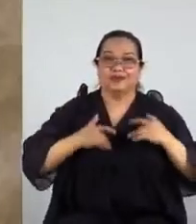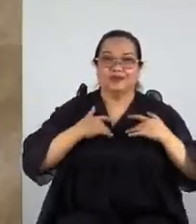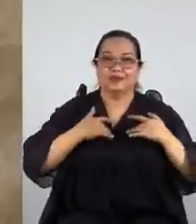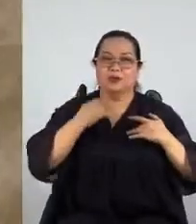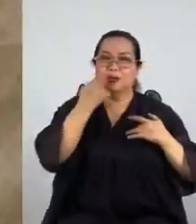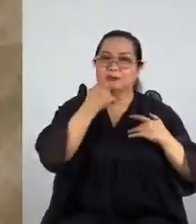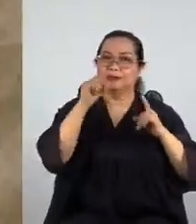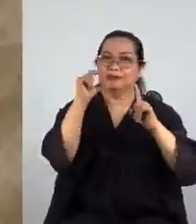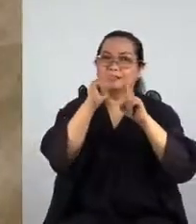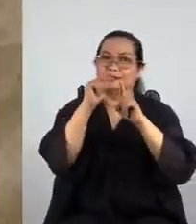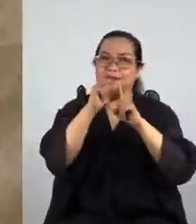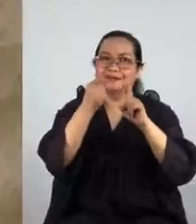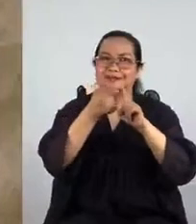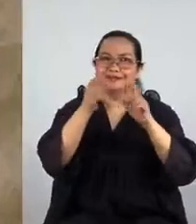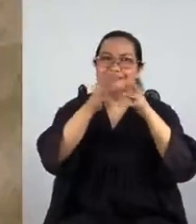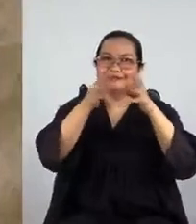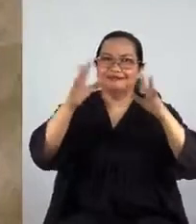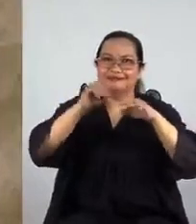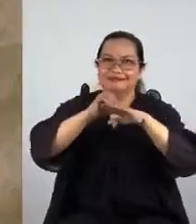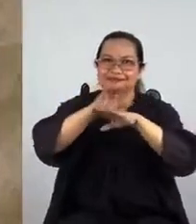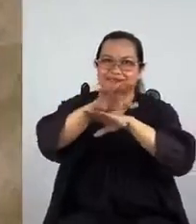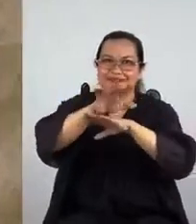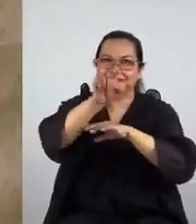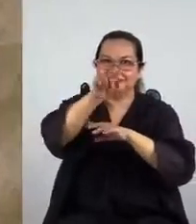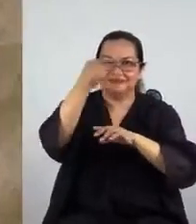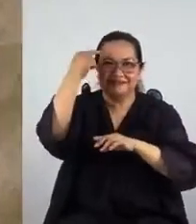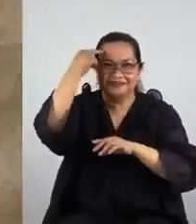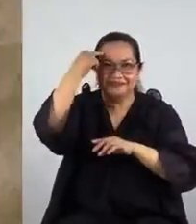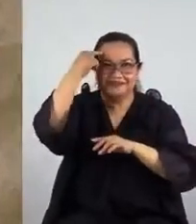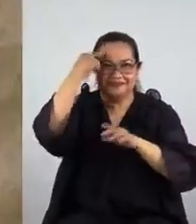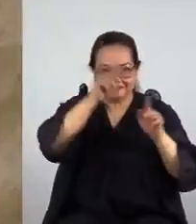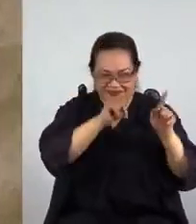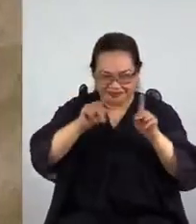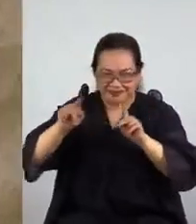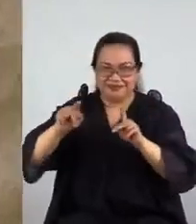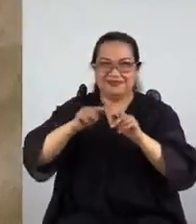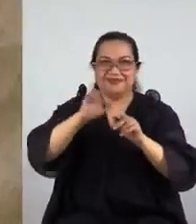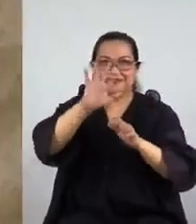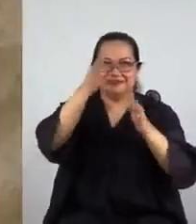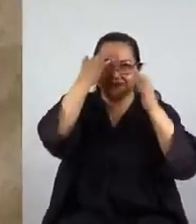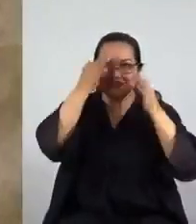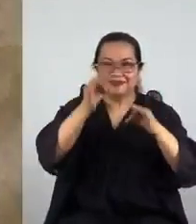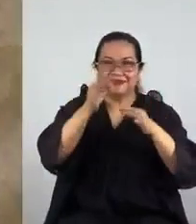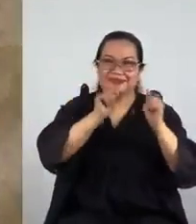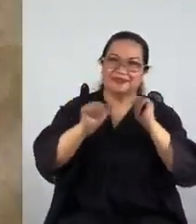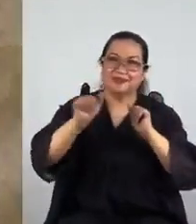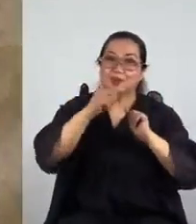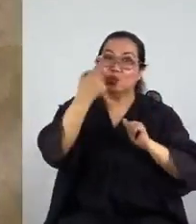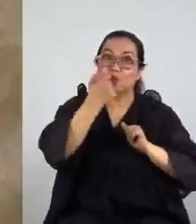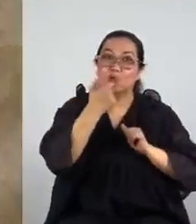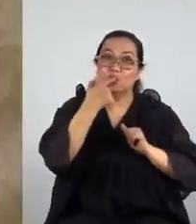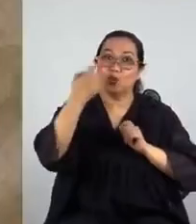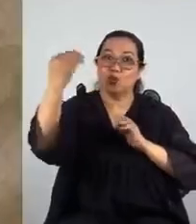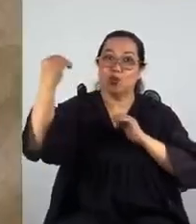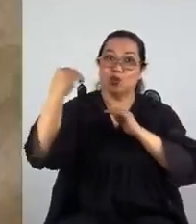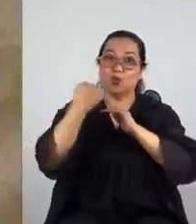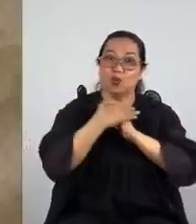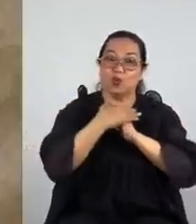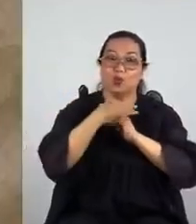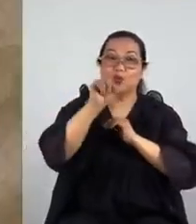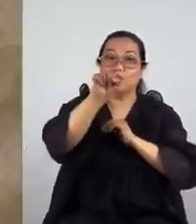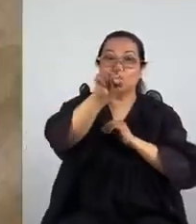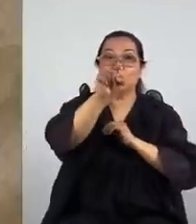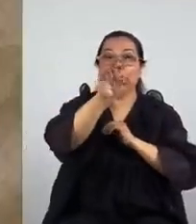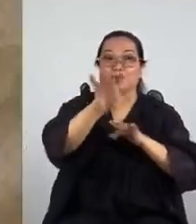Whose words have the greatest influence on your thoughts, plans, decisions, and actions? Whose